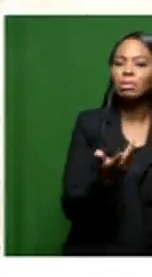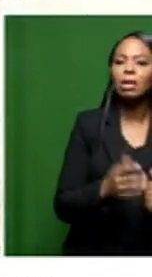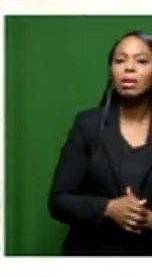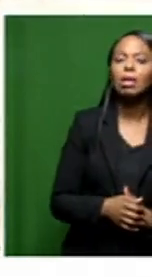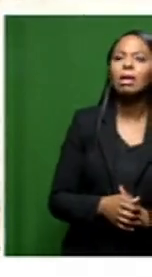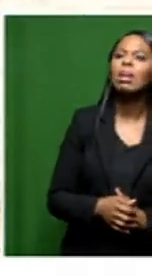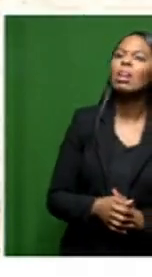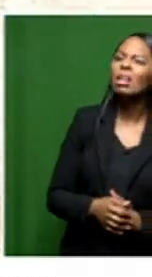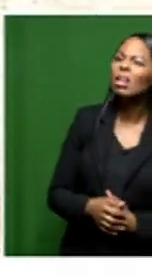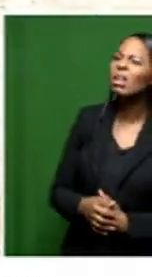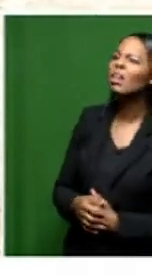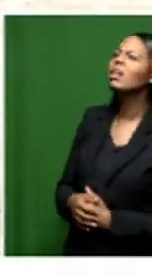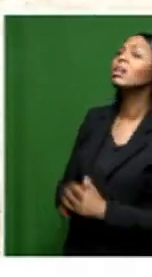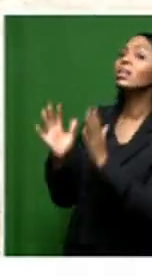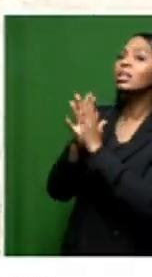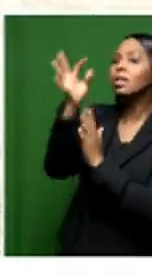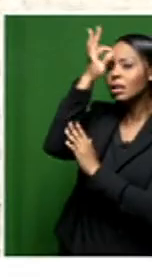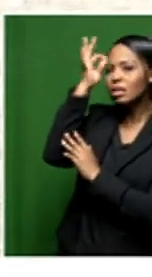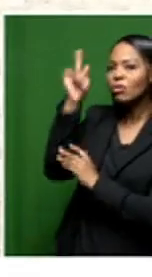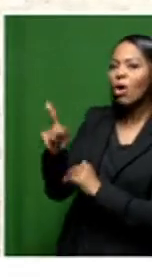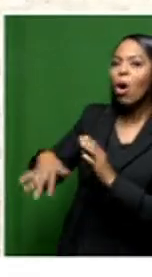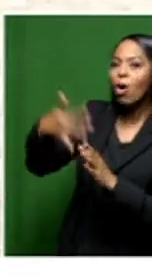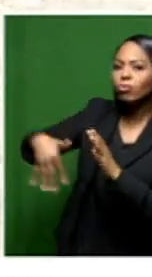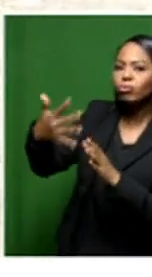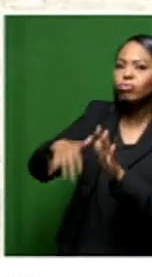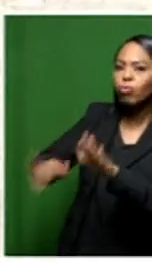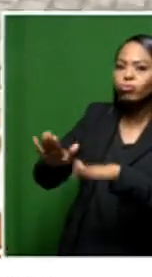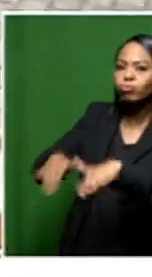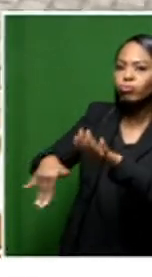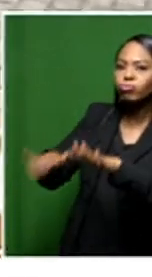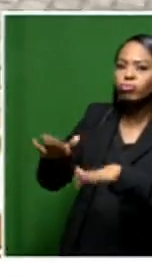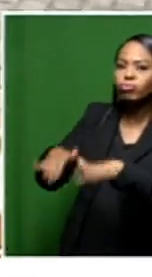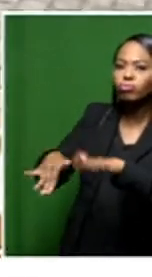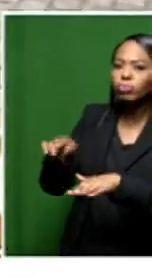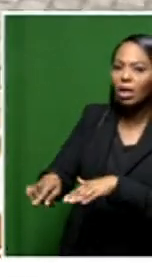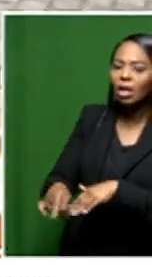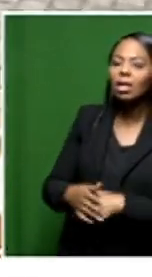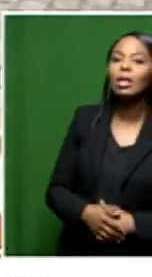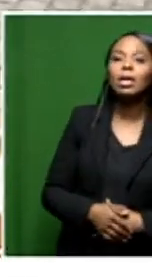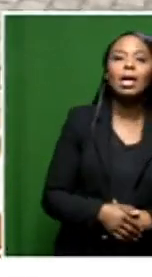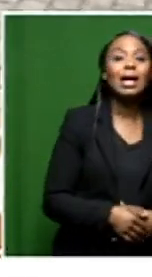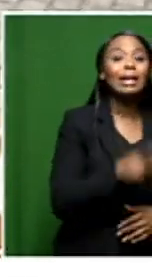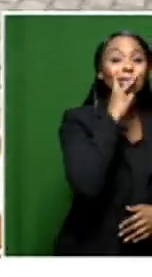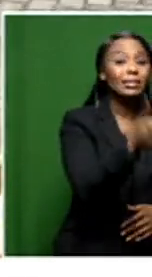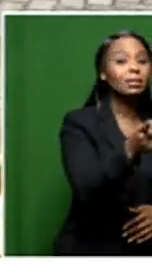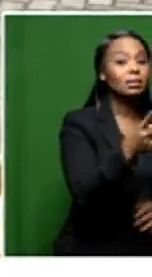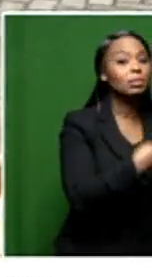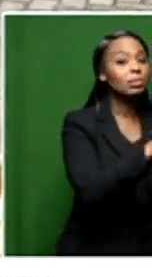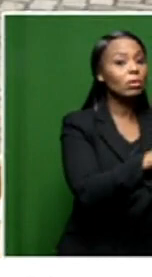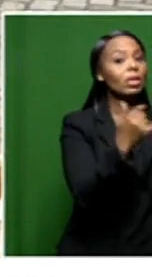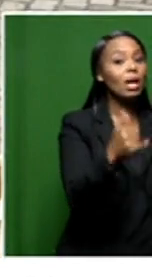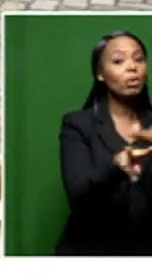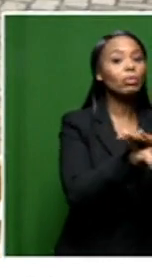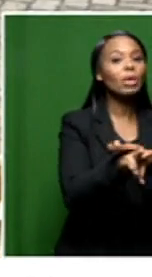10 minutes of constant pedaling? 10 minutes of constant pedaling, but you don't actually have to pedal at such a speed. So as you can see by these users